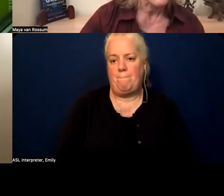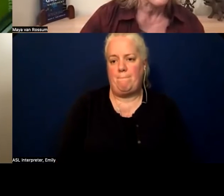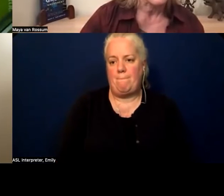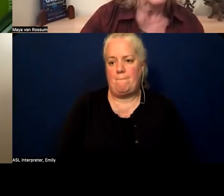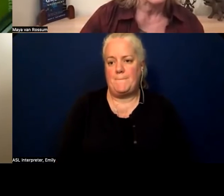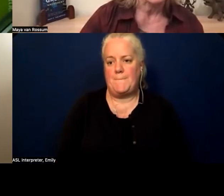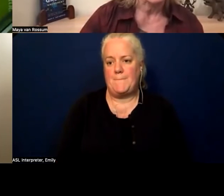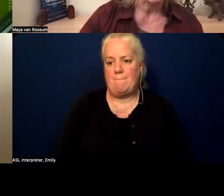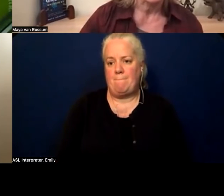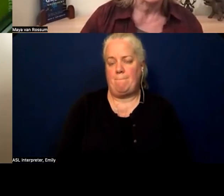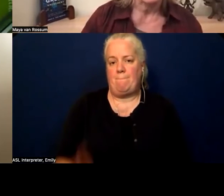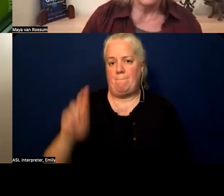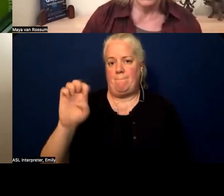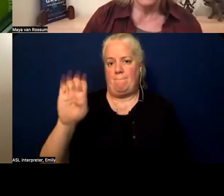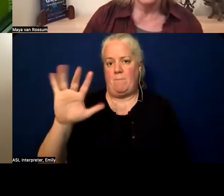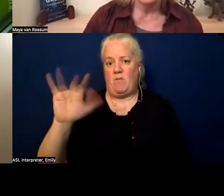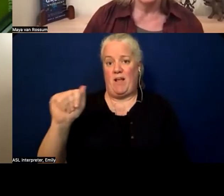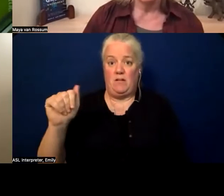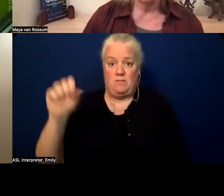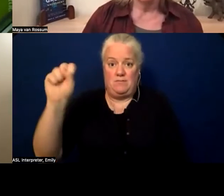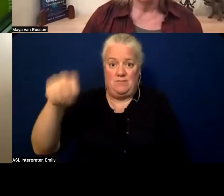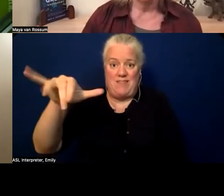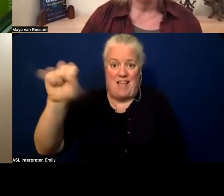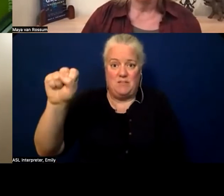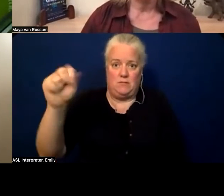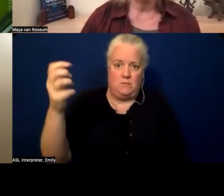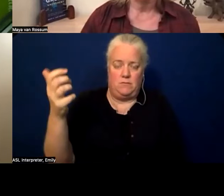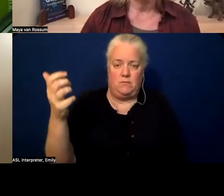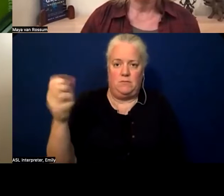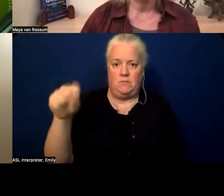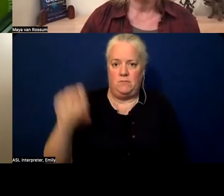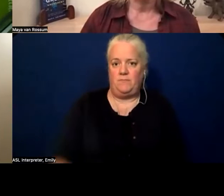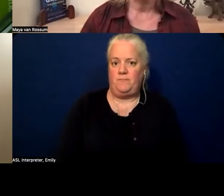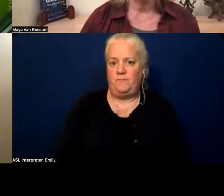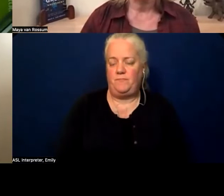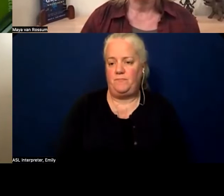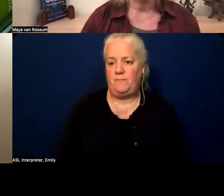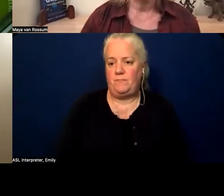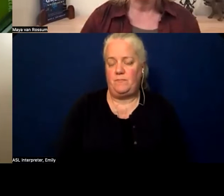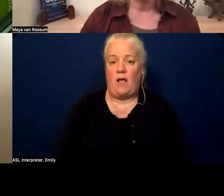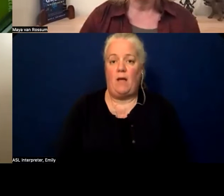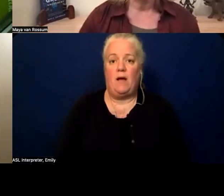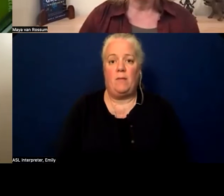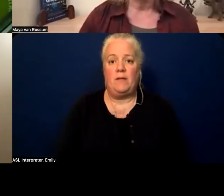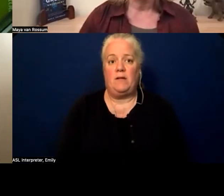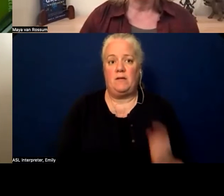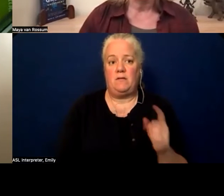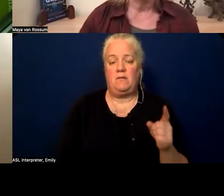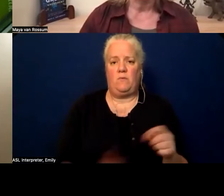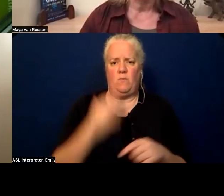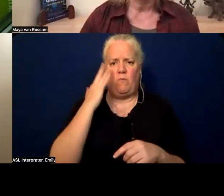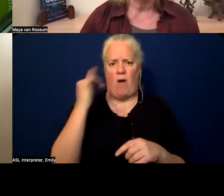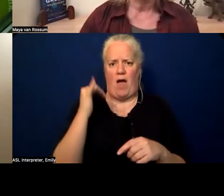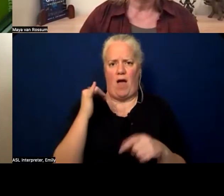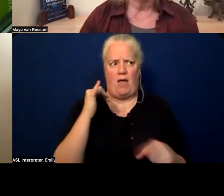So yes, I mean, part of the point for this, part of the driving force behind this